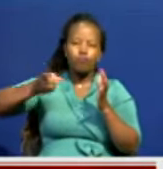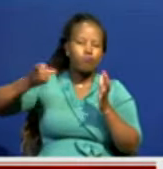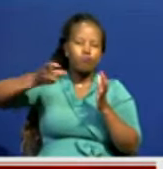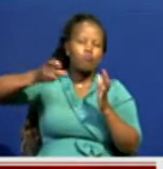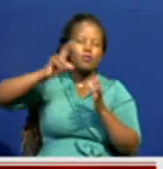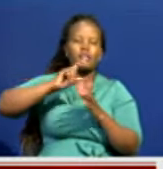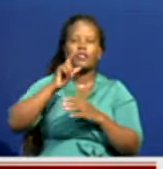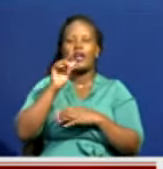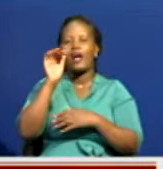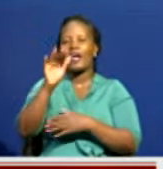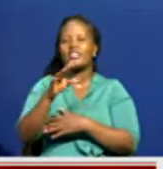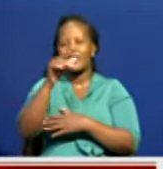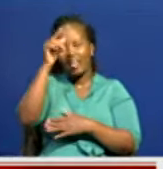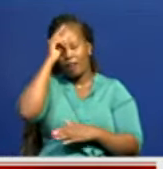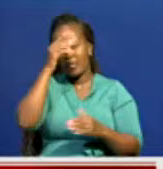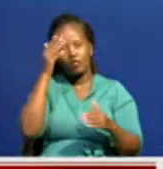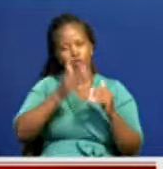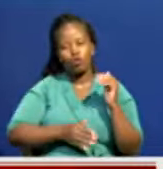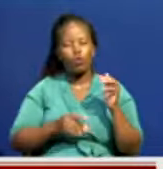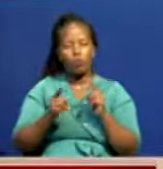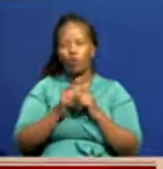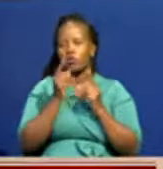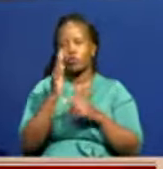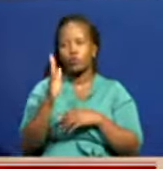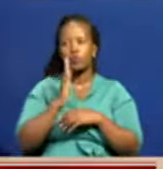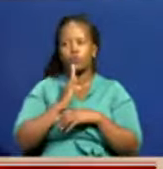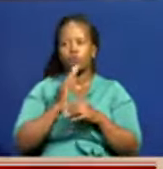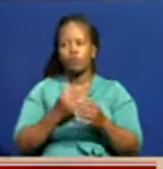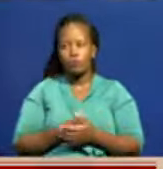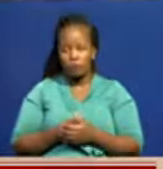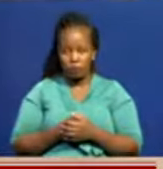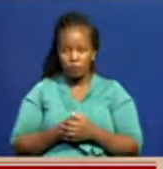practice and hasten security.